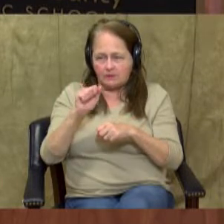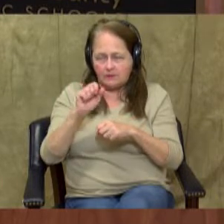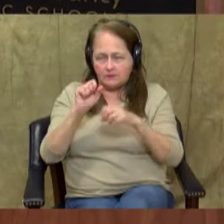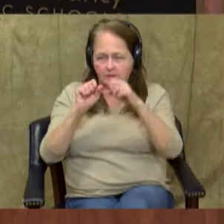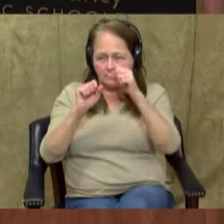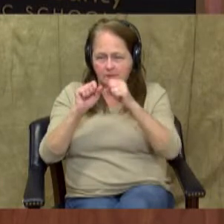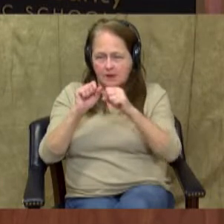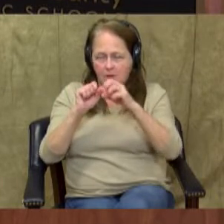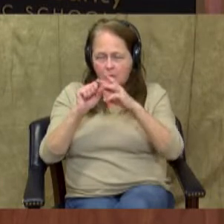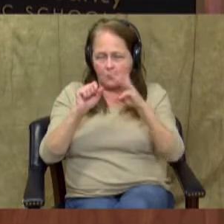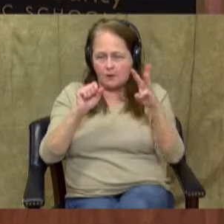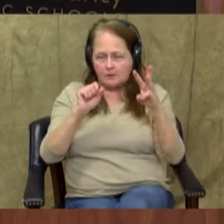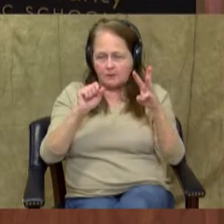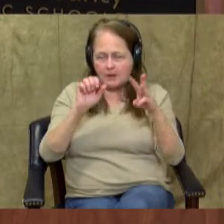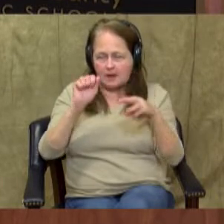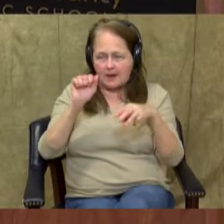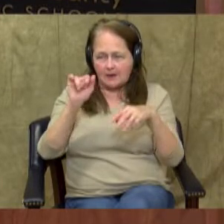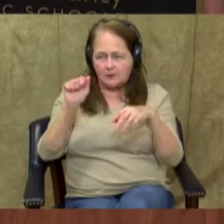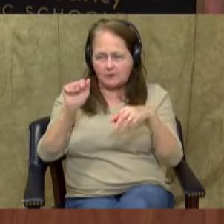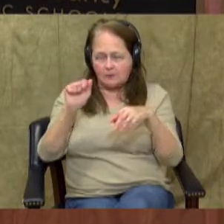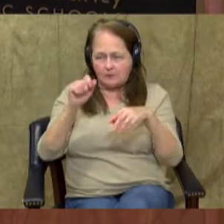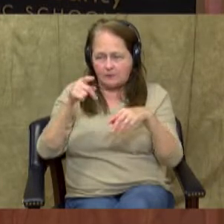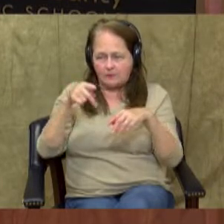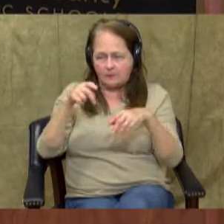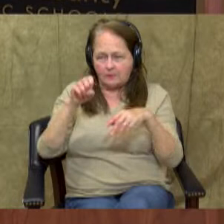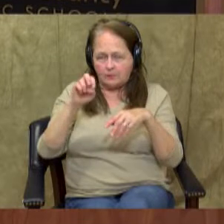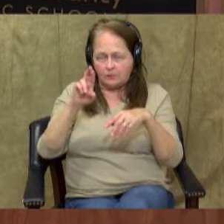Asia. The Persian Gulf.